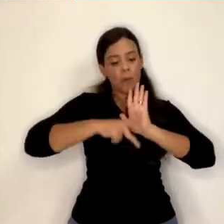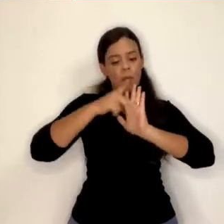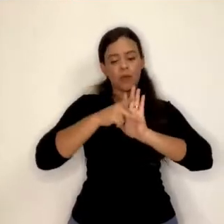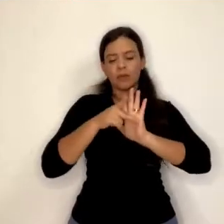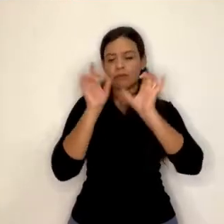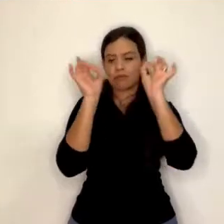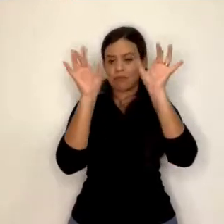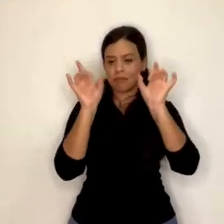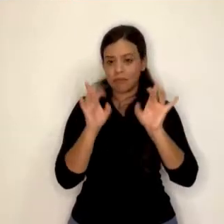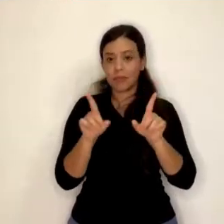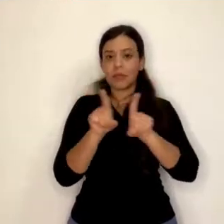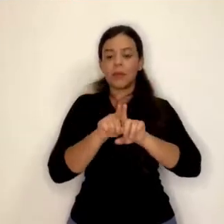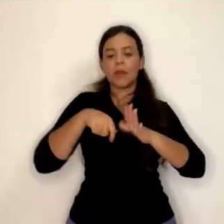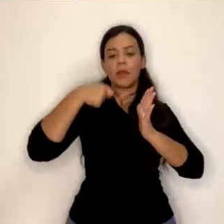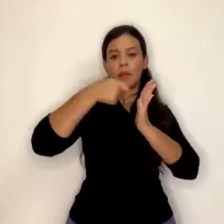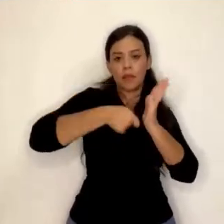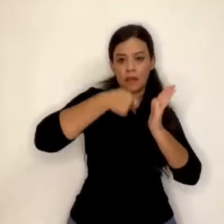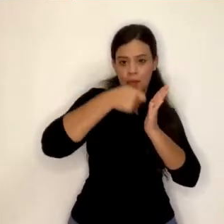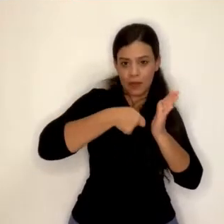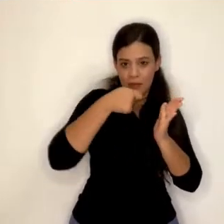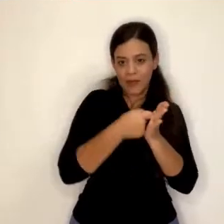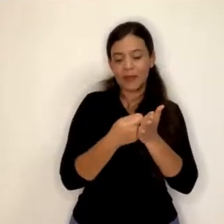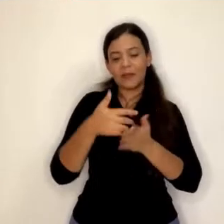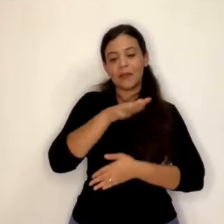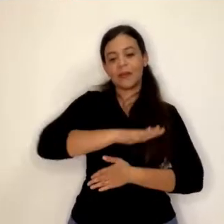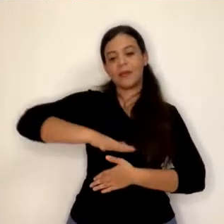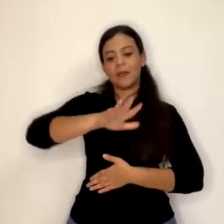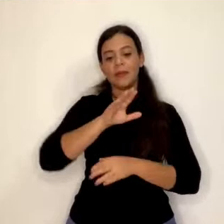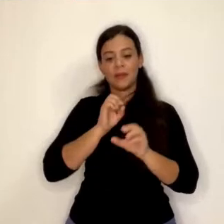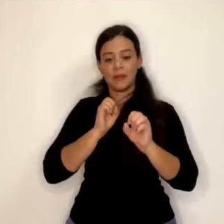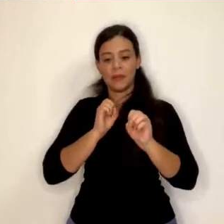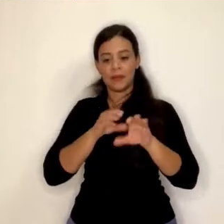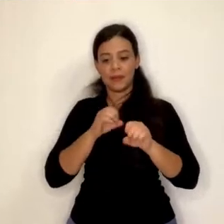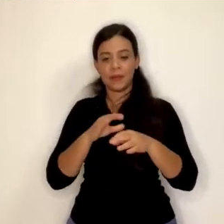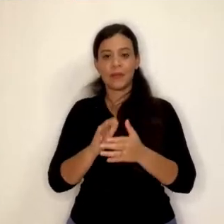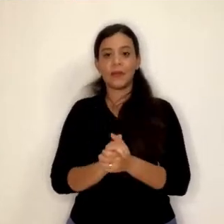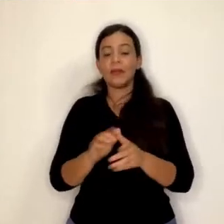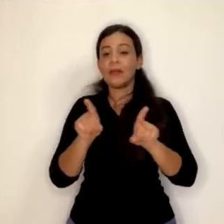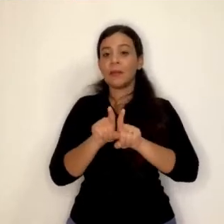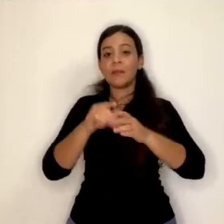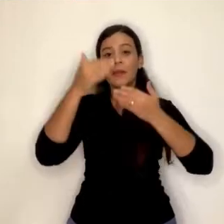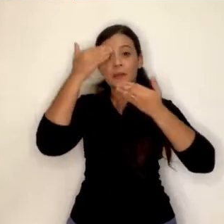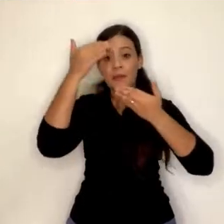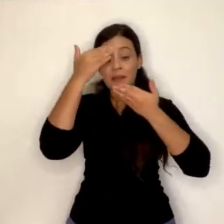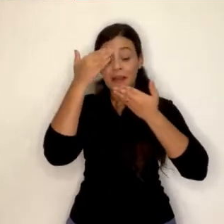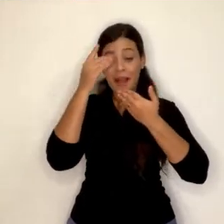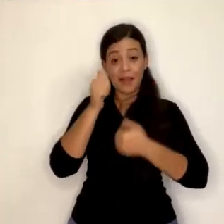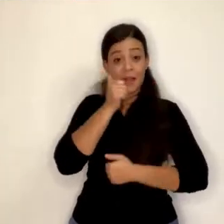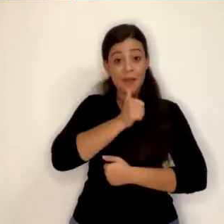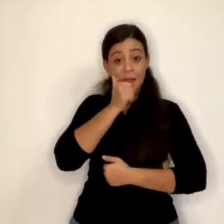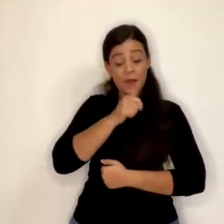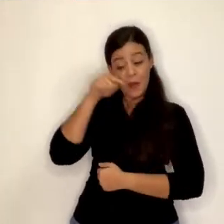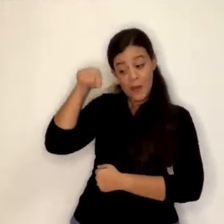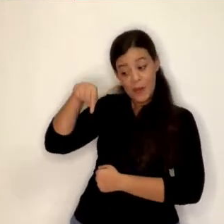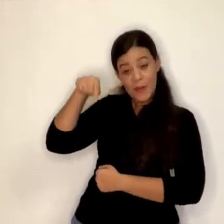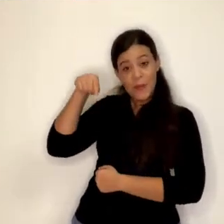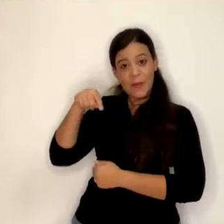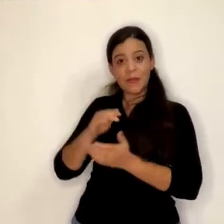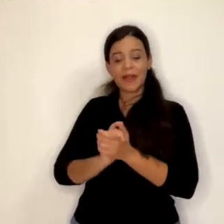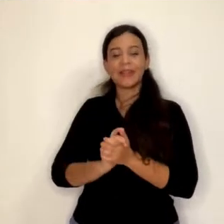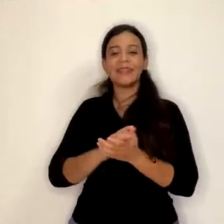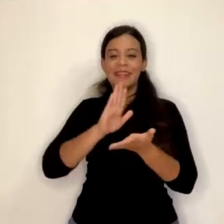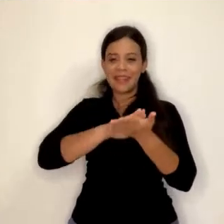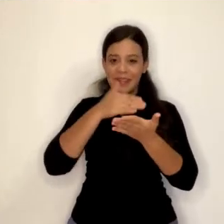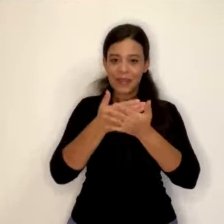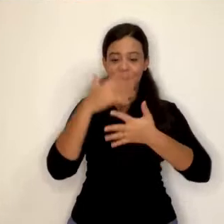details. I'm very proud to have been a part of this project and defending education. I'd also like to thank those who